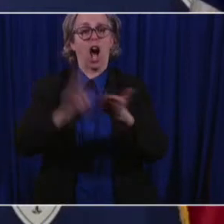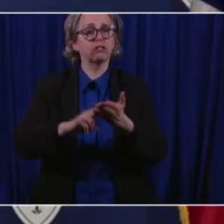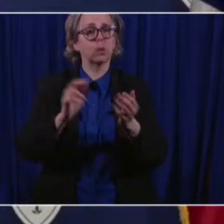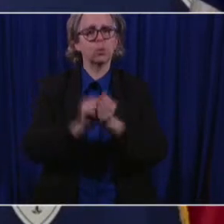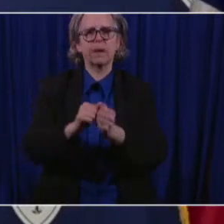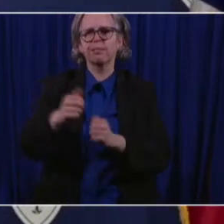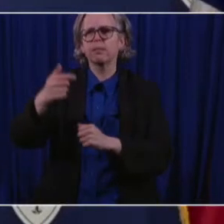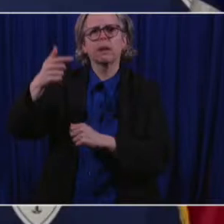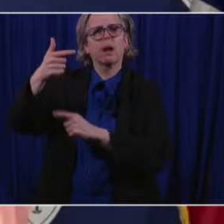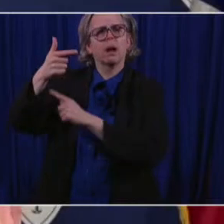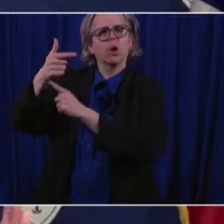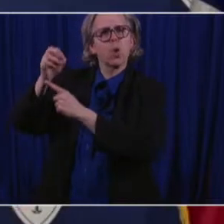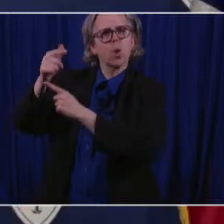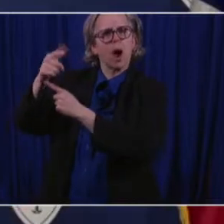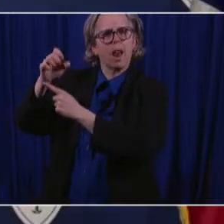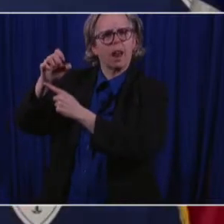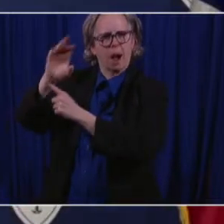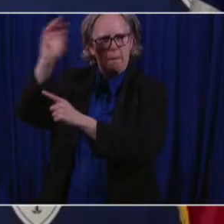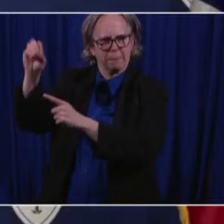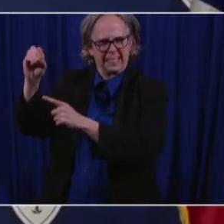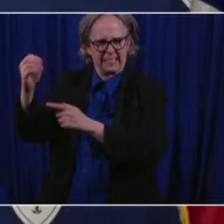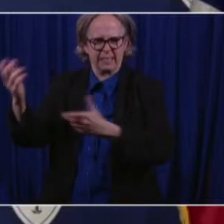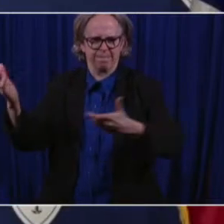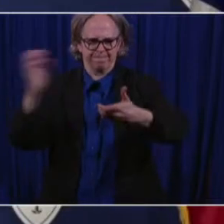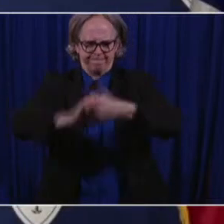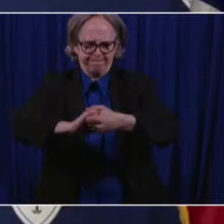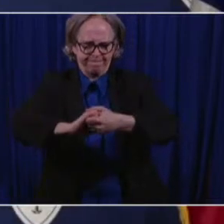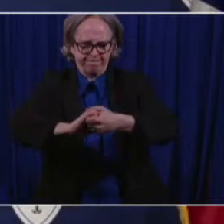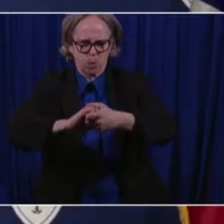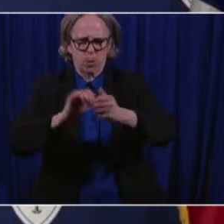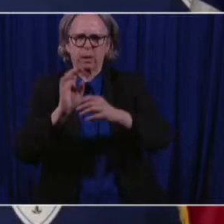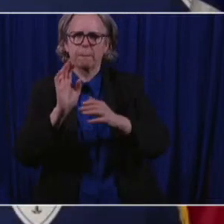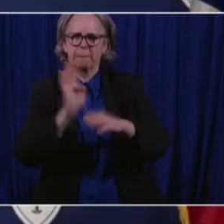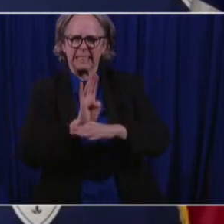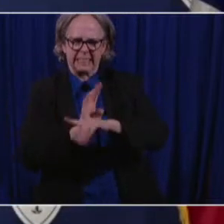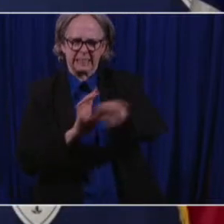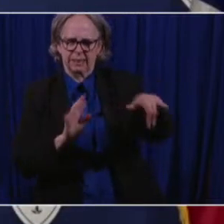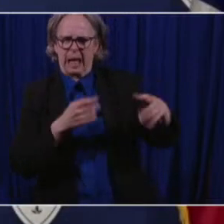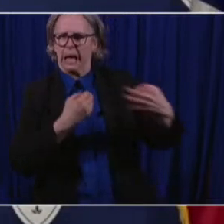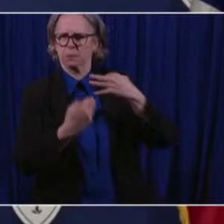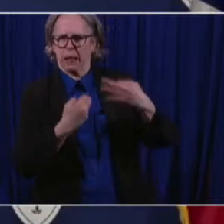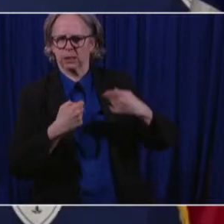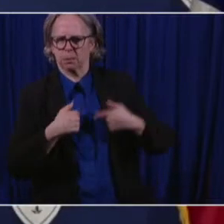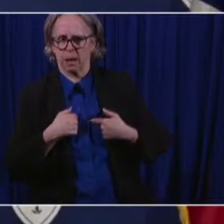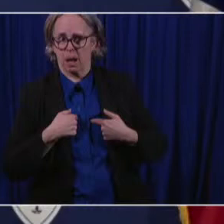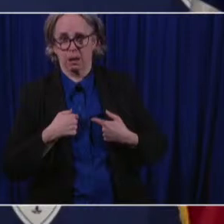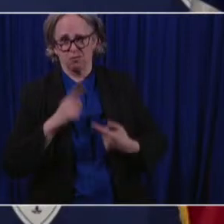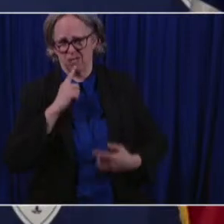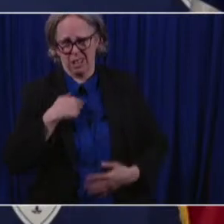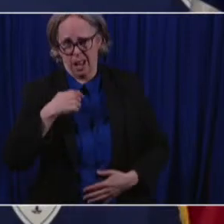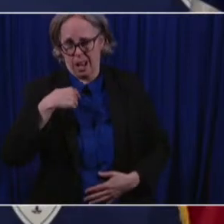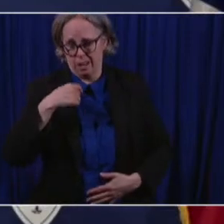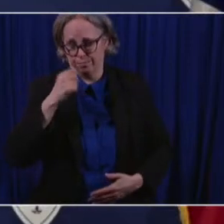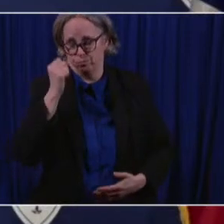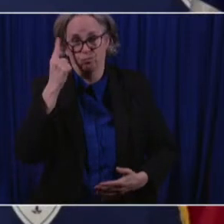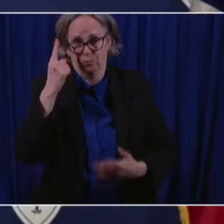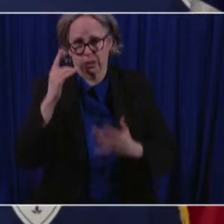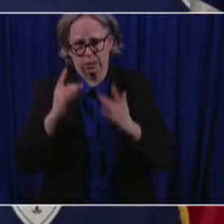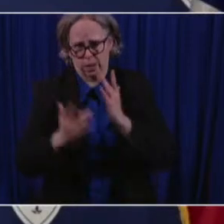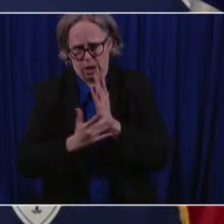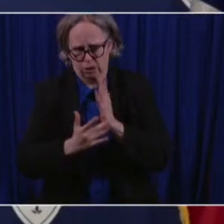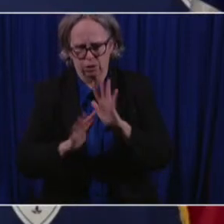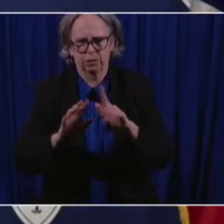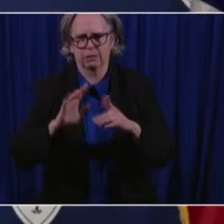and basically the way they explained it to this layperson, non-tech person, is that you can go